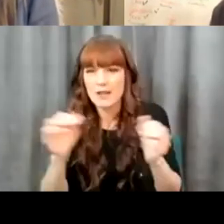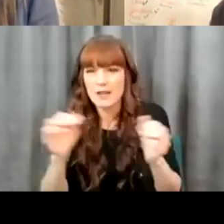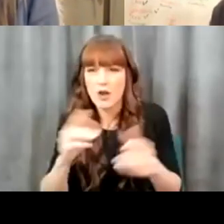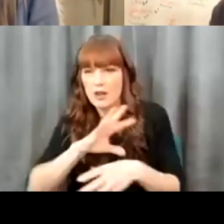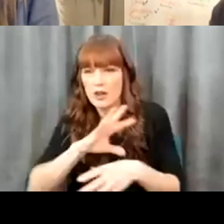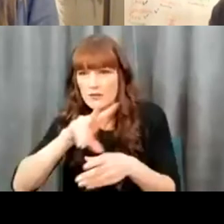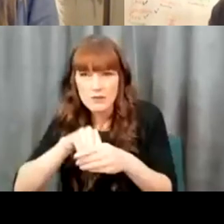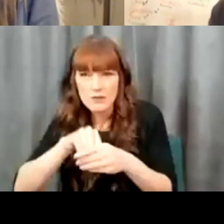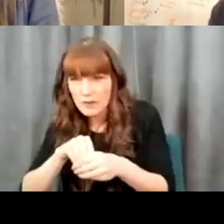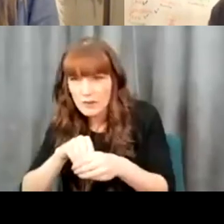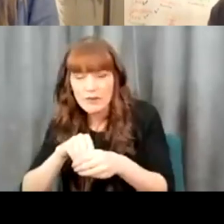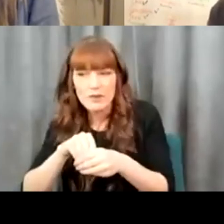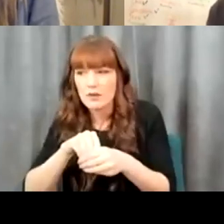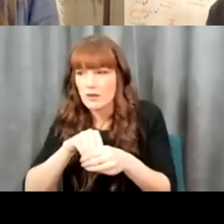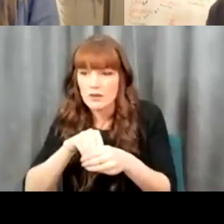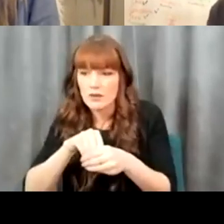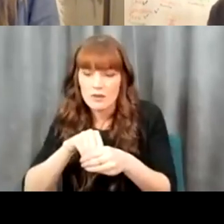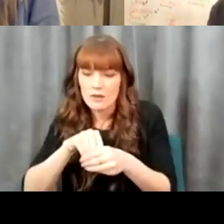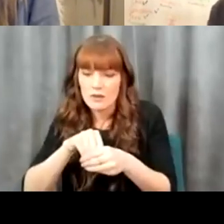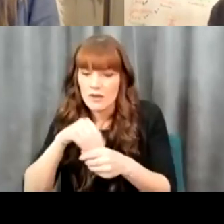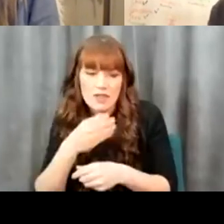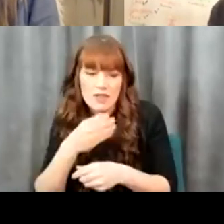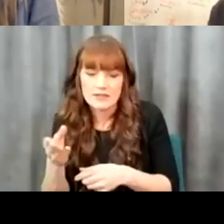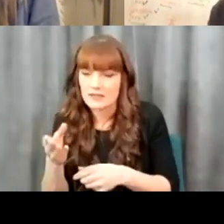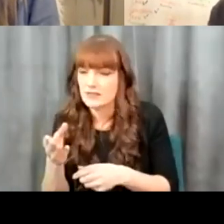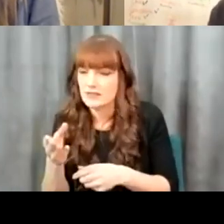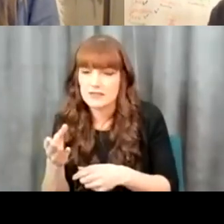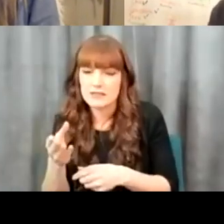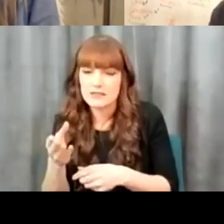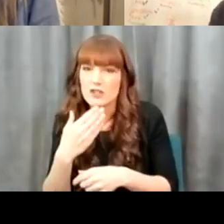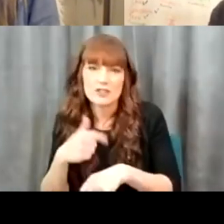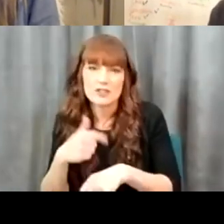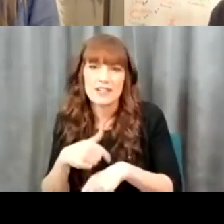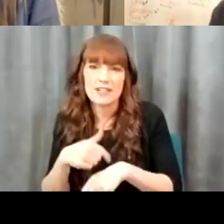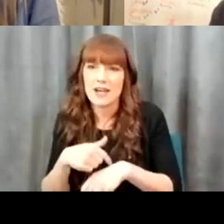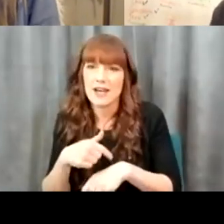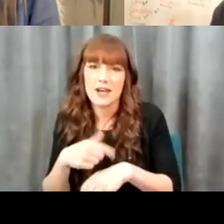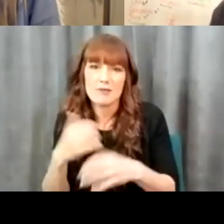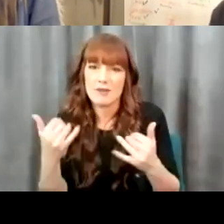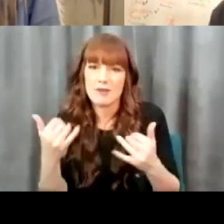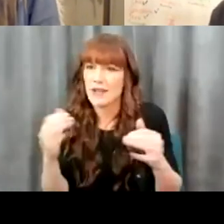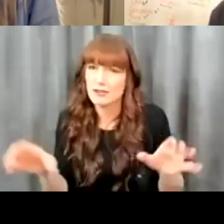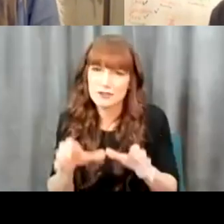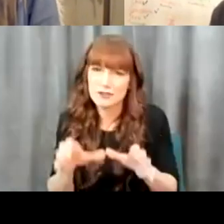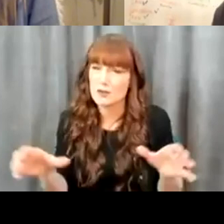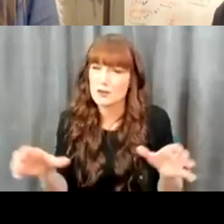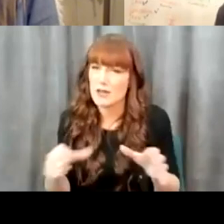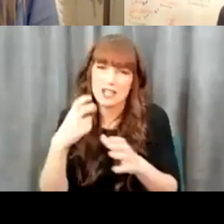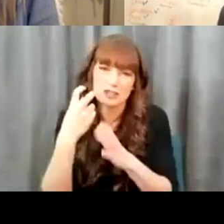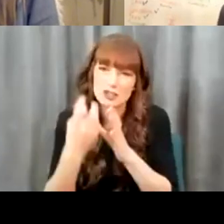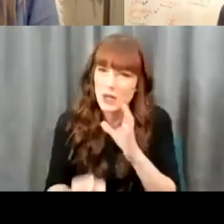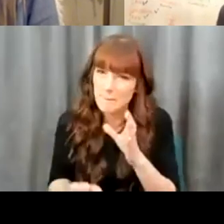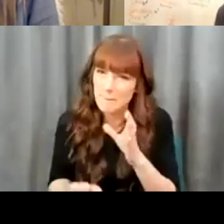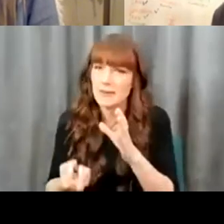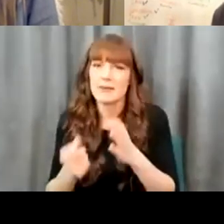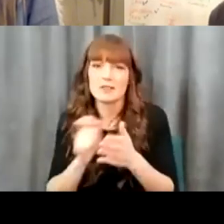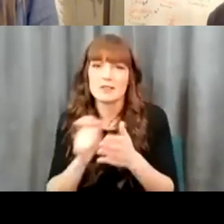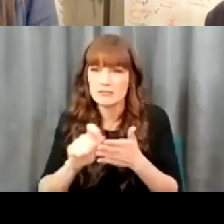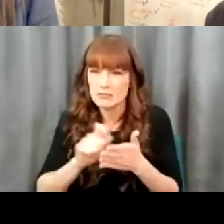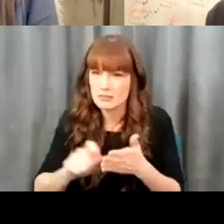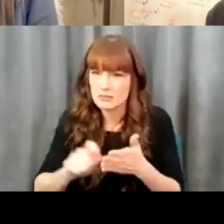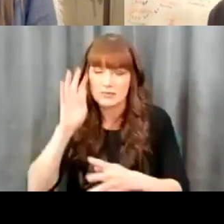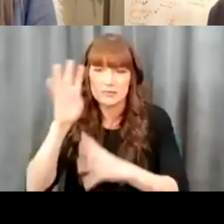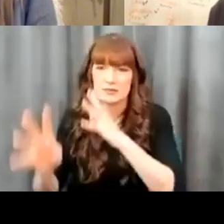involving yourself with, I mean, this is a good time to be able to do that, because there's a little bit of room